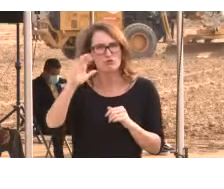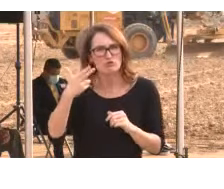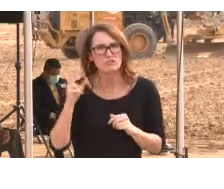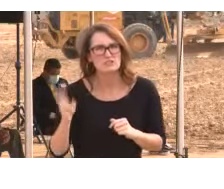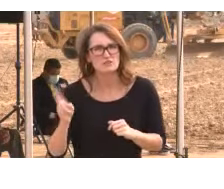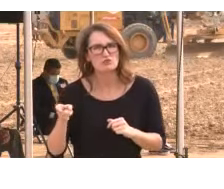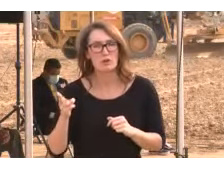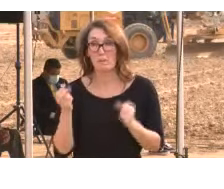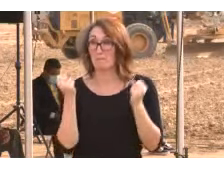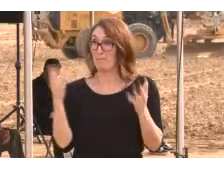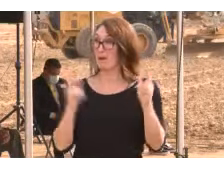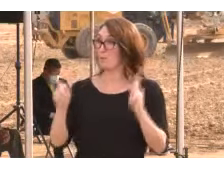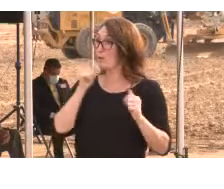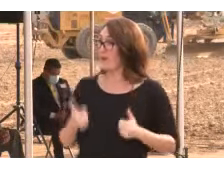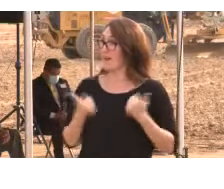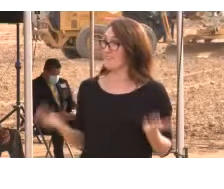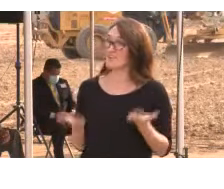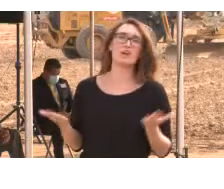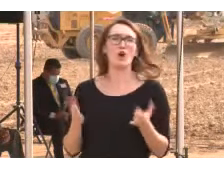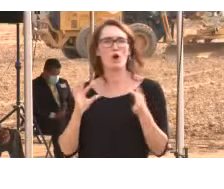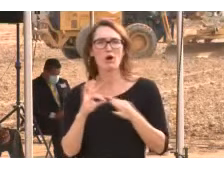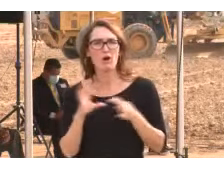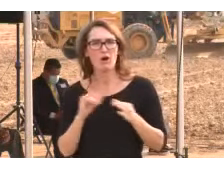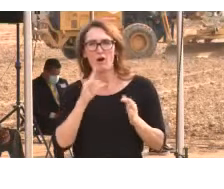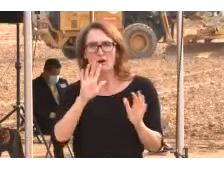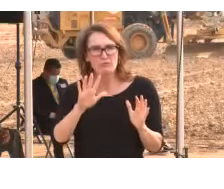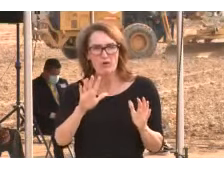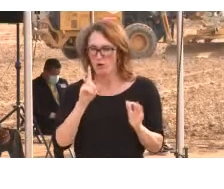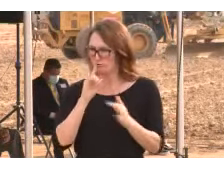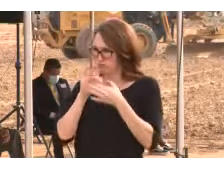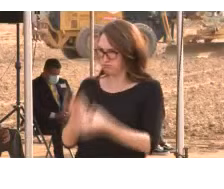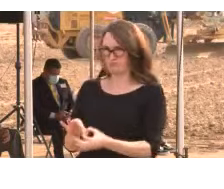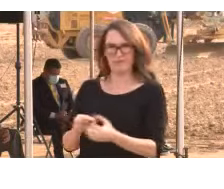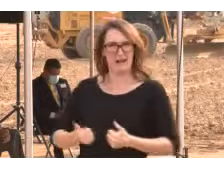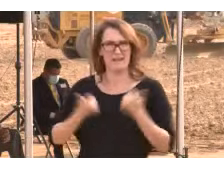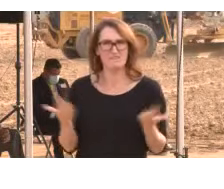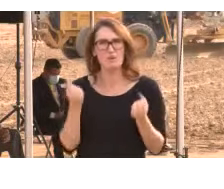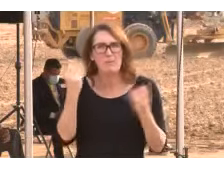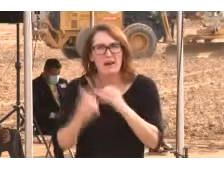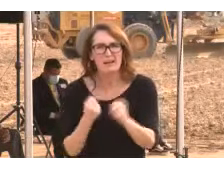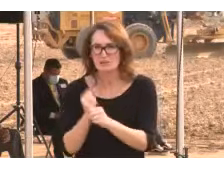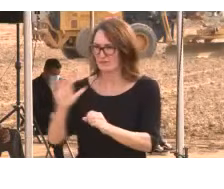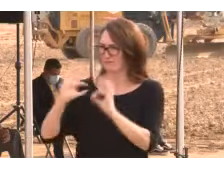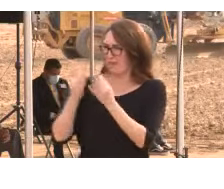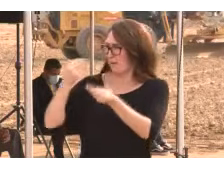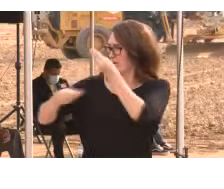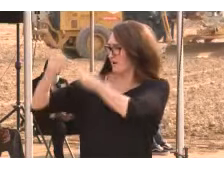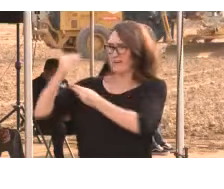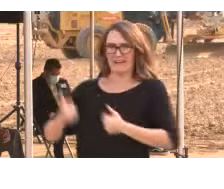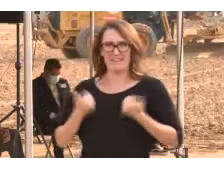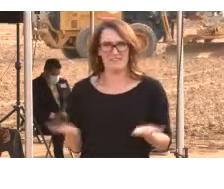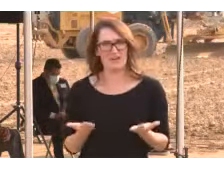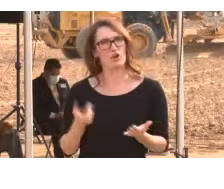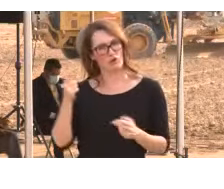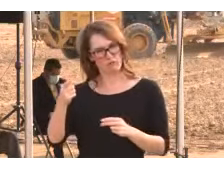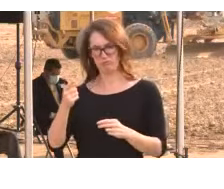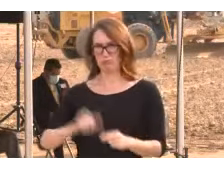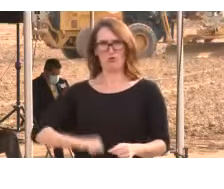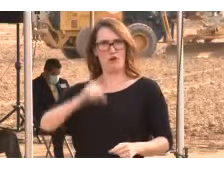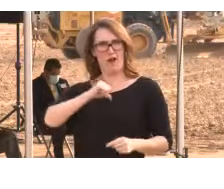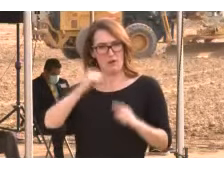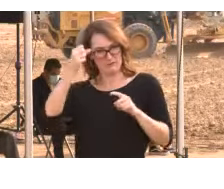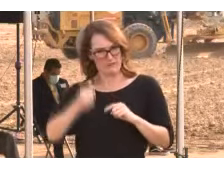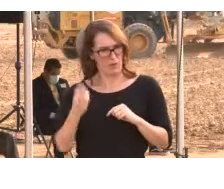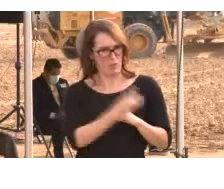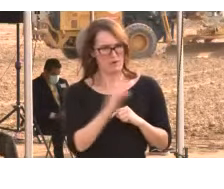residents have said and shared and echo that they have deep ties to this community and they're proud to call the Southwest Fresno their